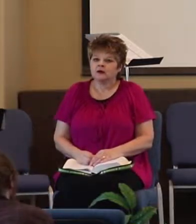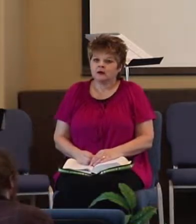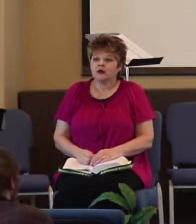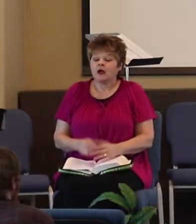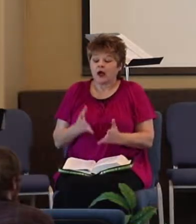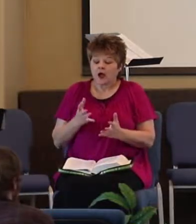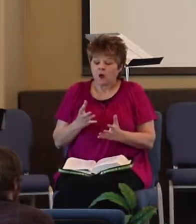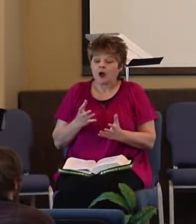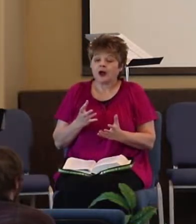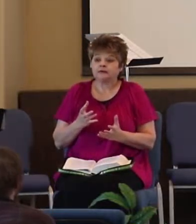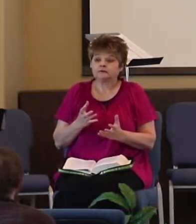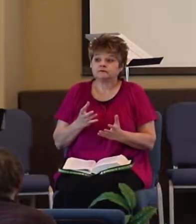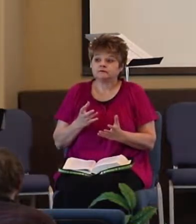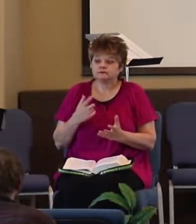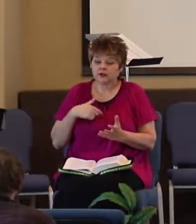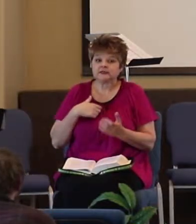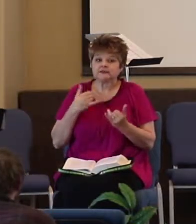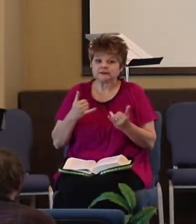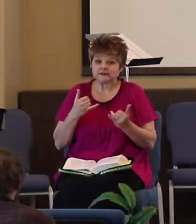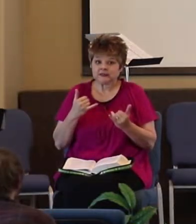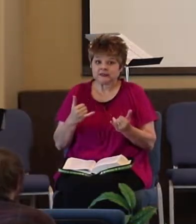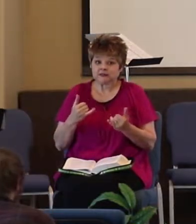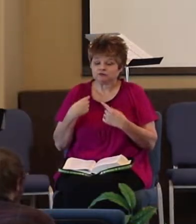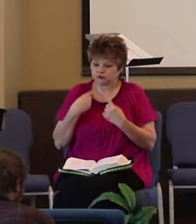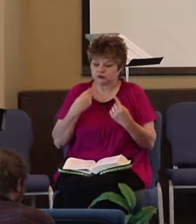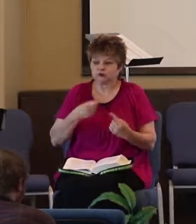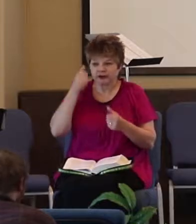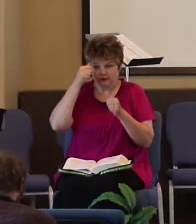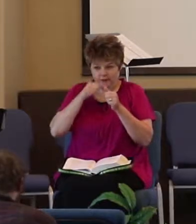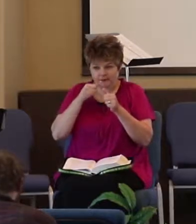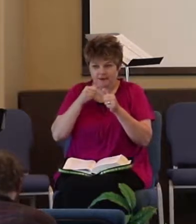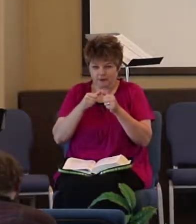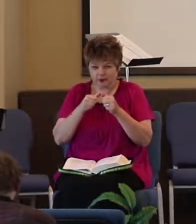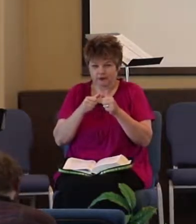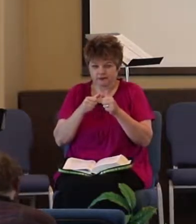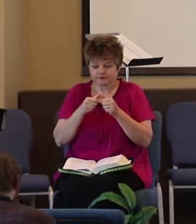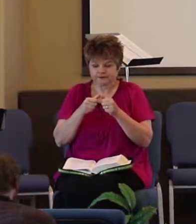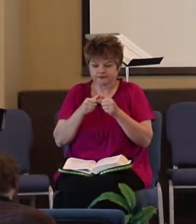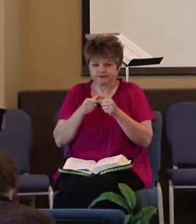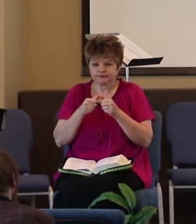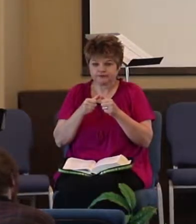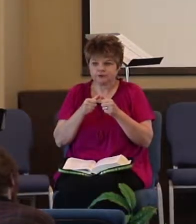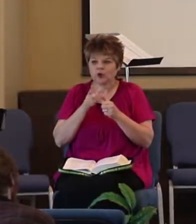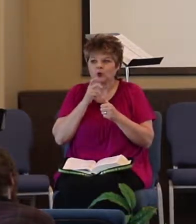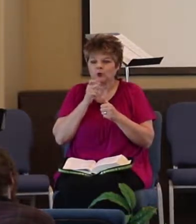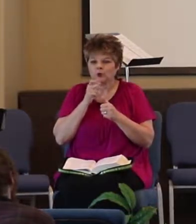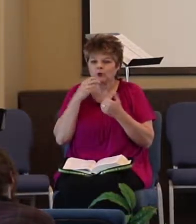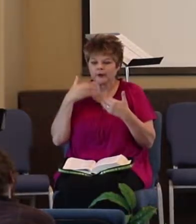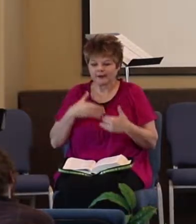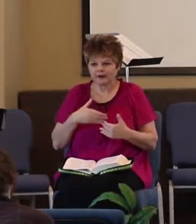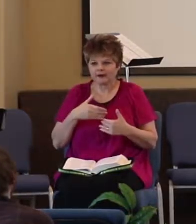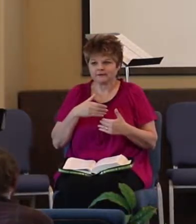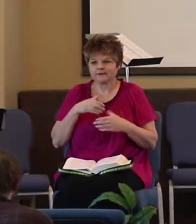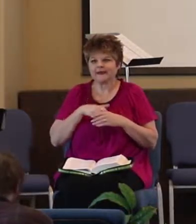I want us this morning, since we're in a remembrance mode anyway, to remember who we are in